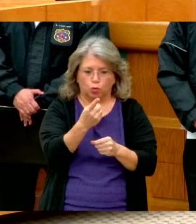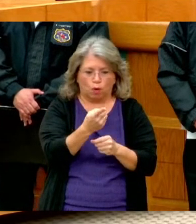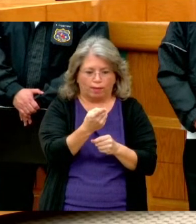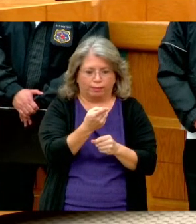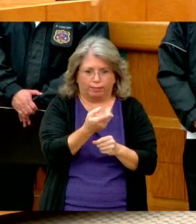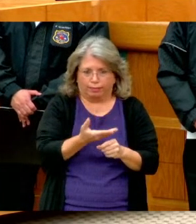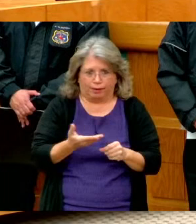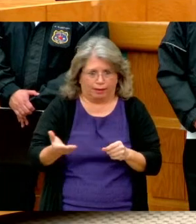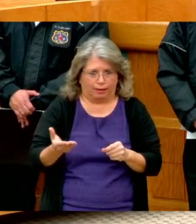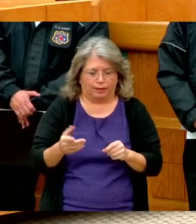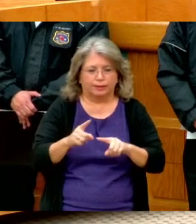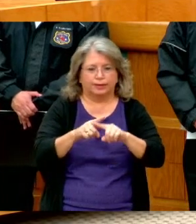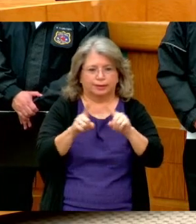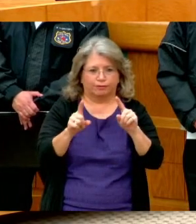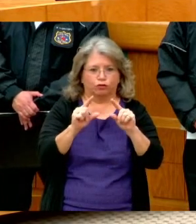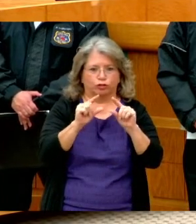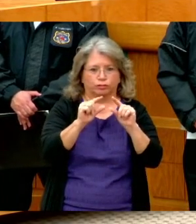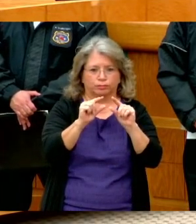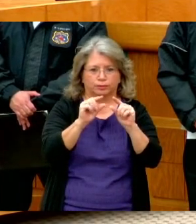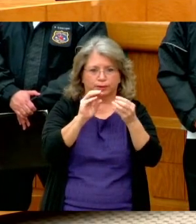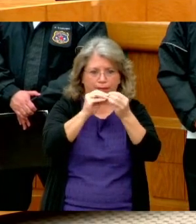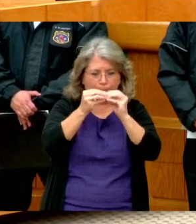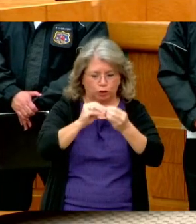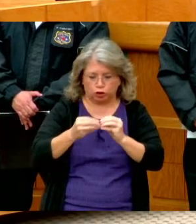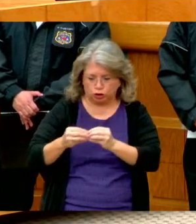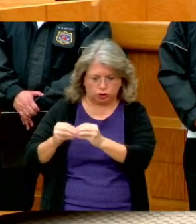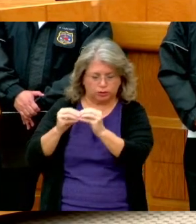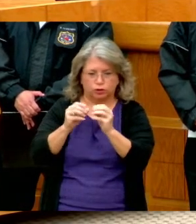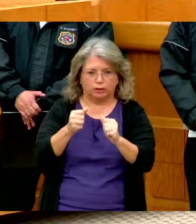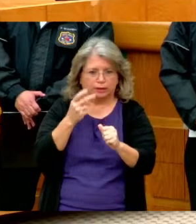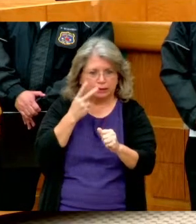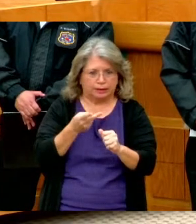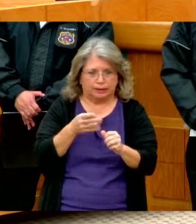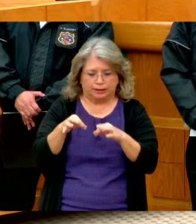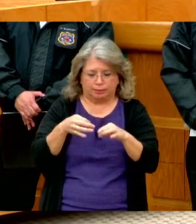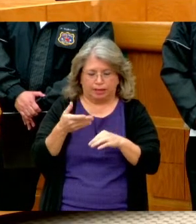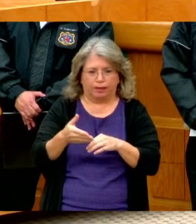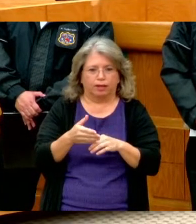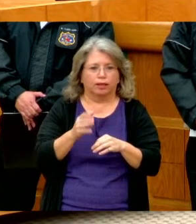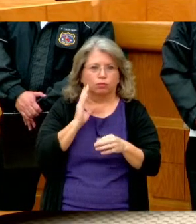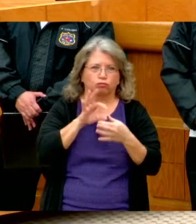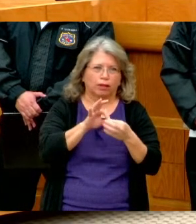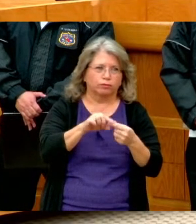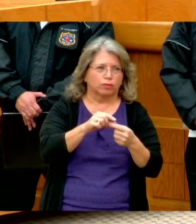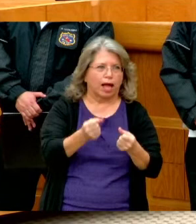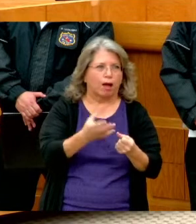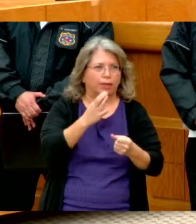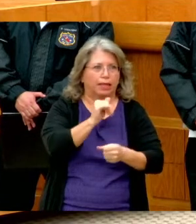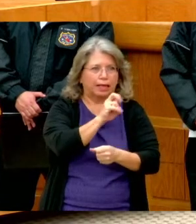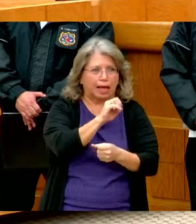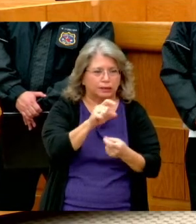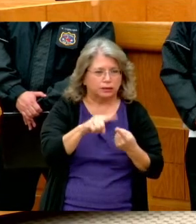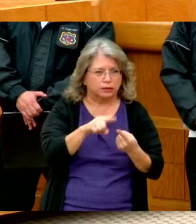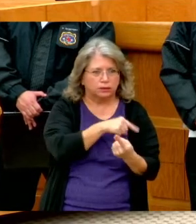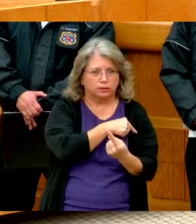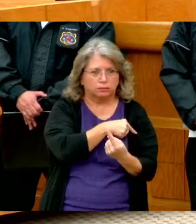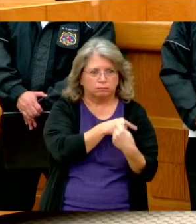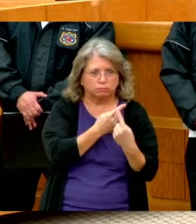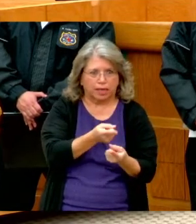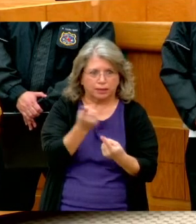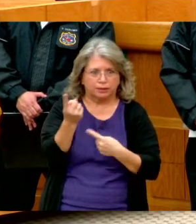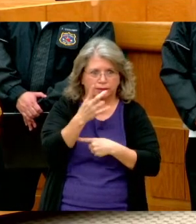of metrics, which you can see in detail. But of course, it has to do with how many cases we have over the last 7 days